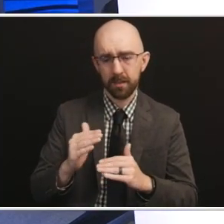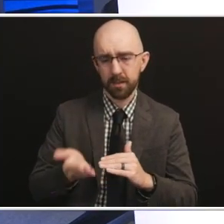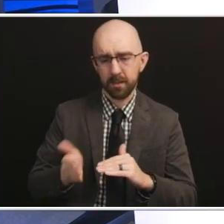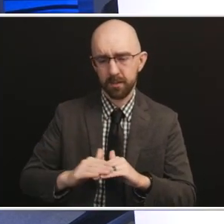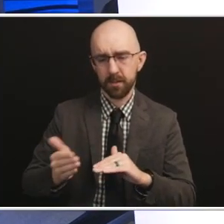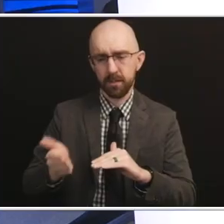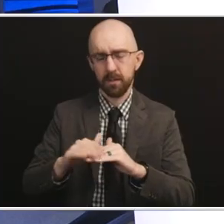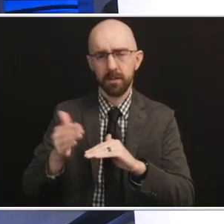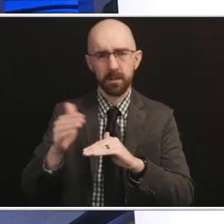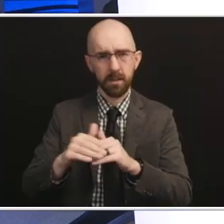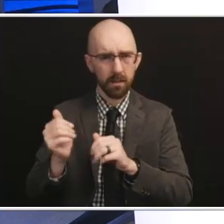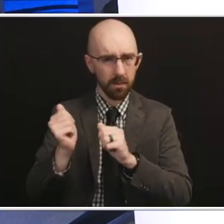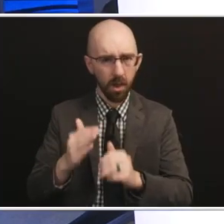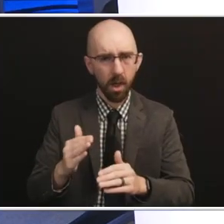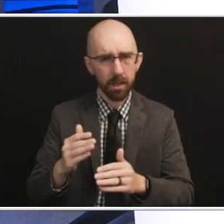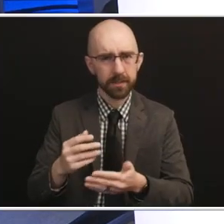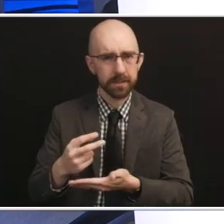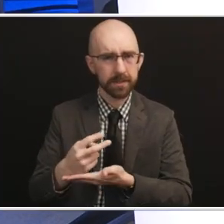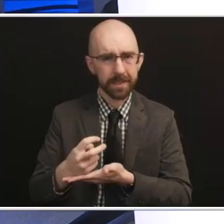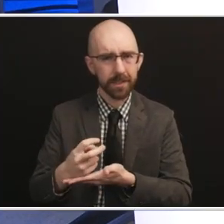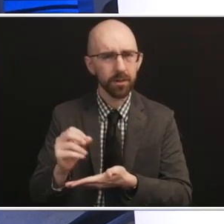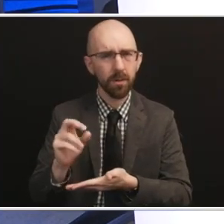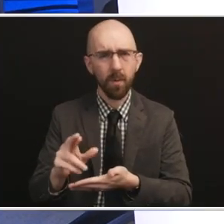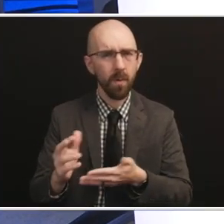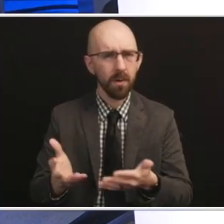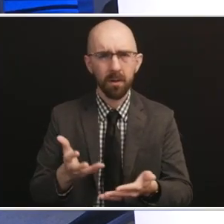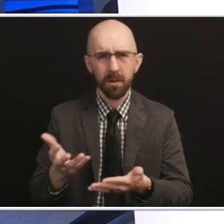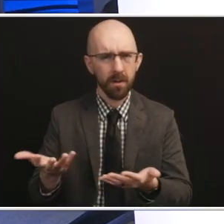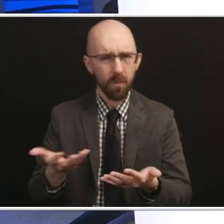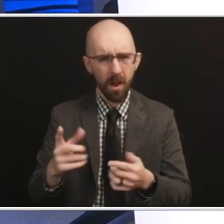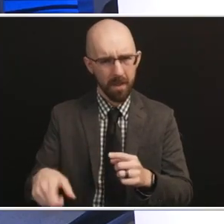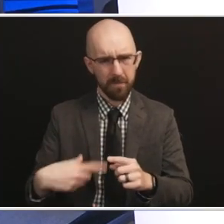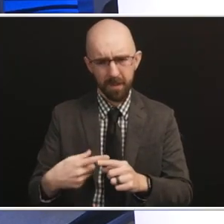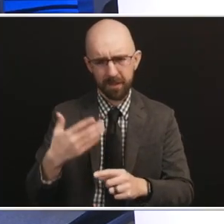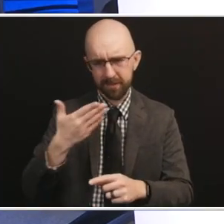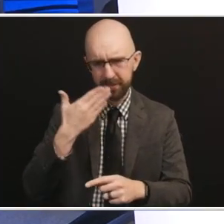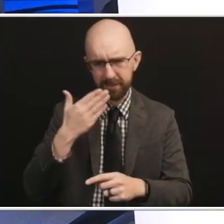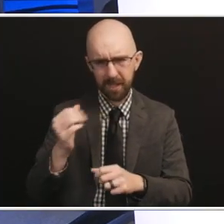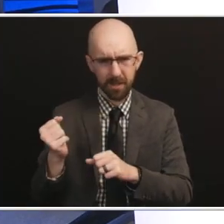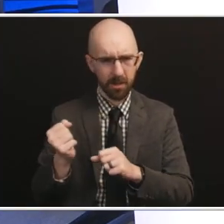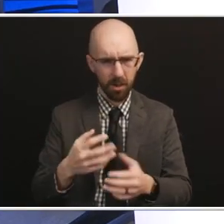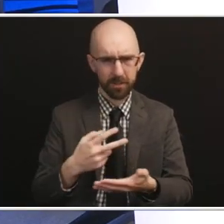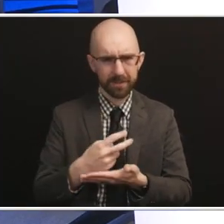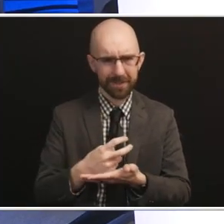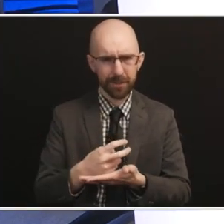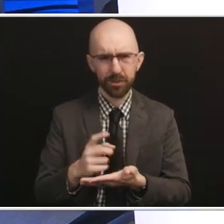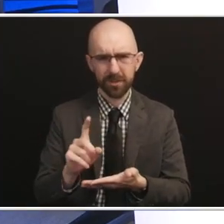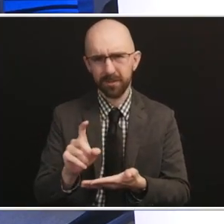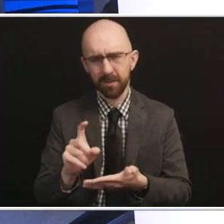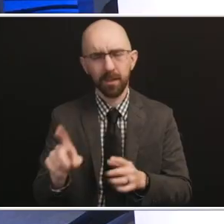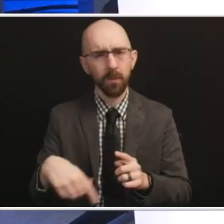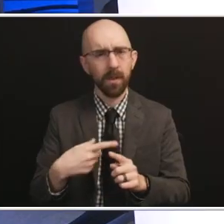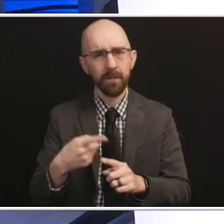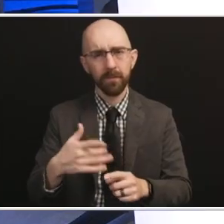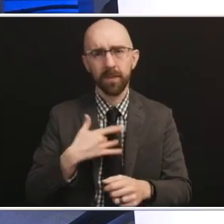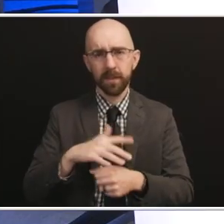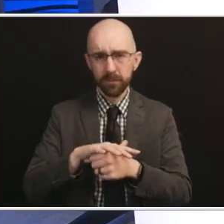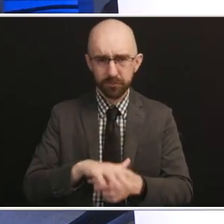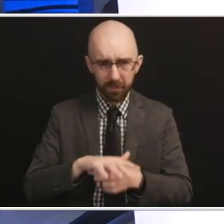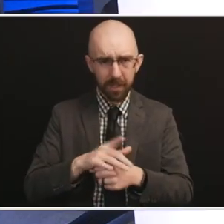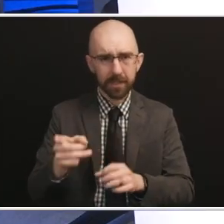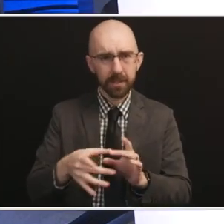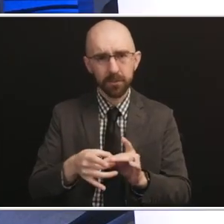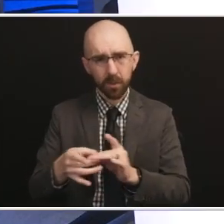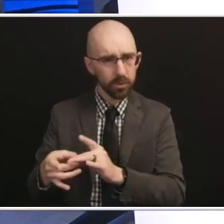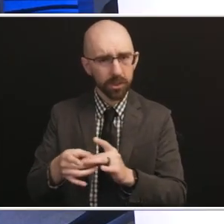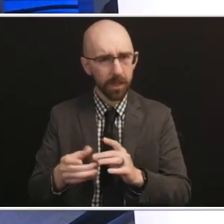a seizure? Or what is it about the scent that causes the seizure? Is it when he feels stress, he also associates it with that